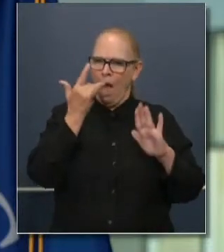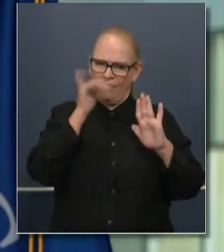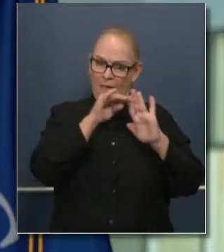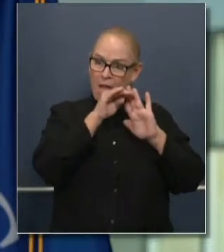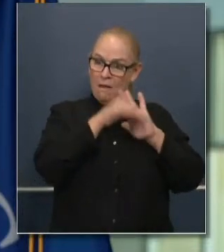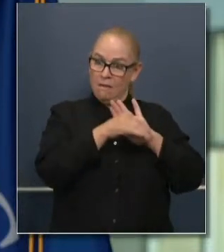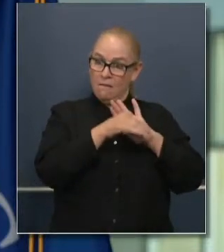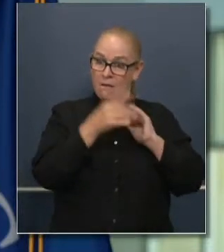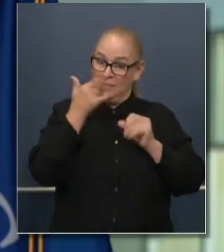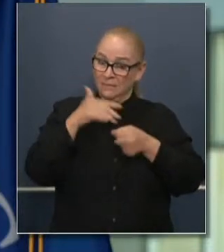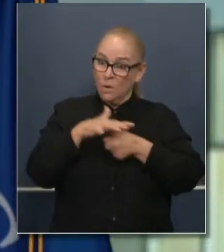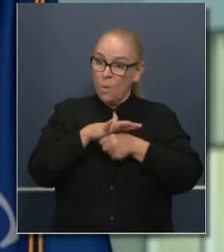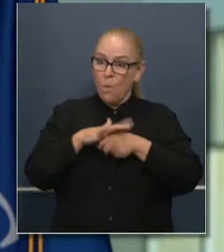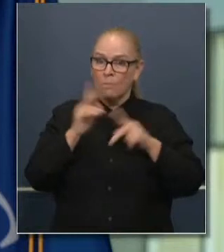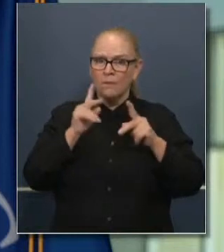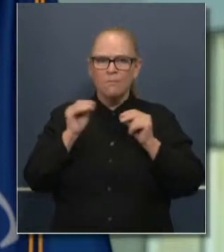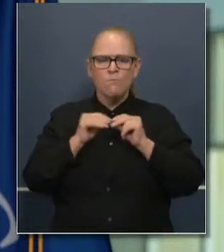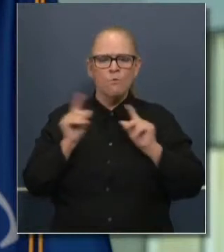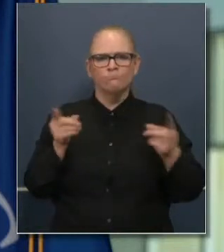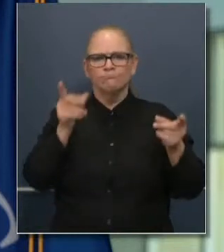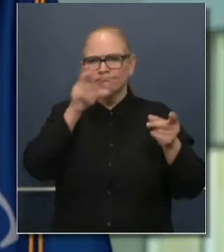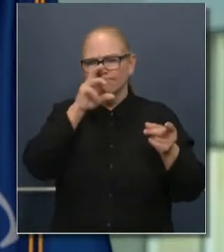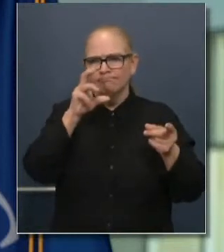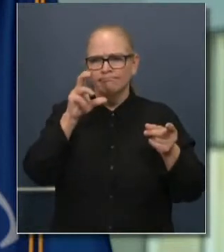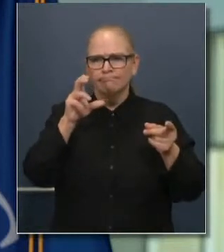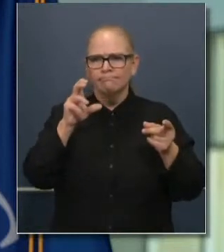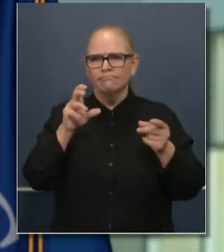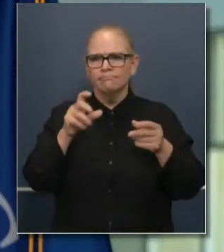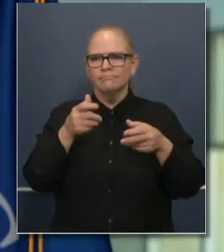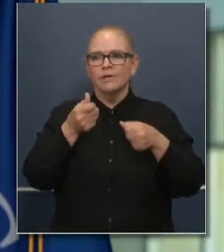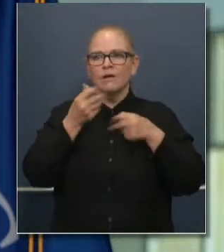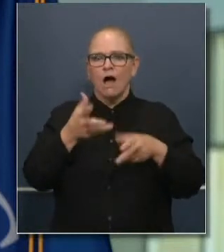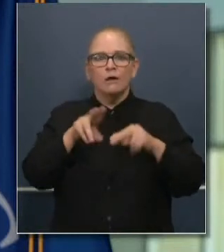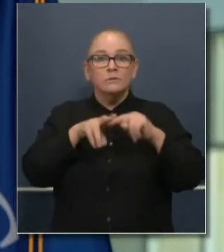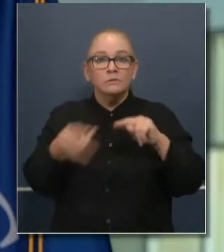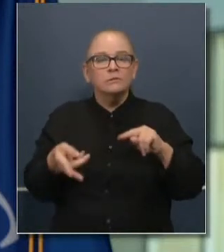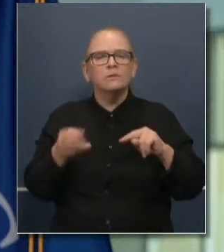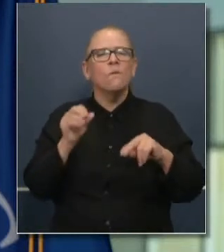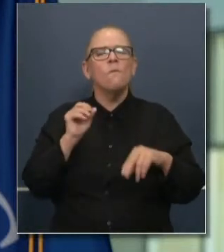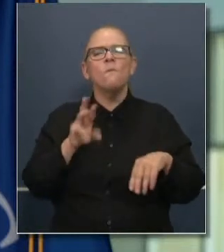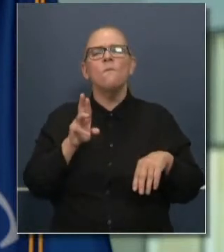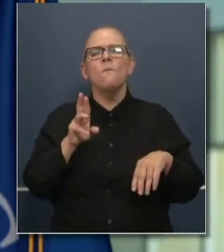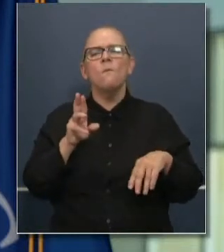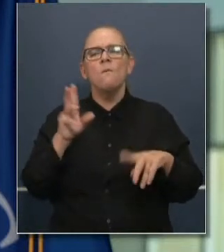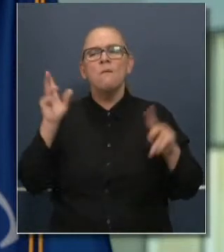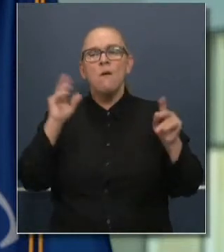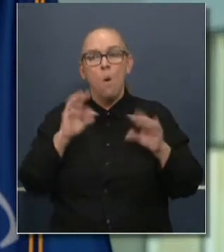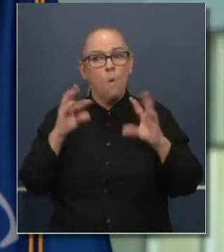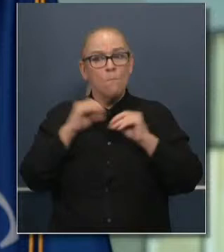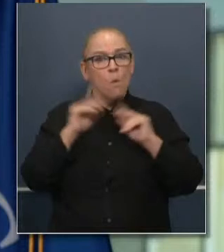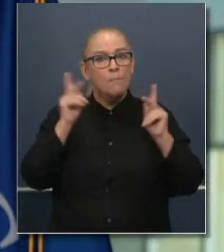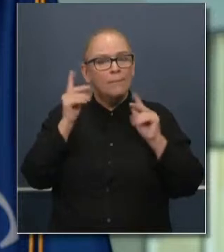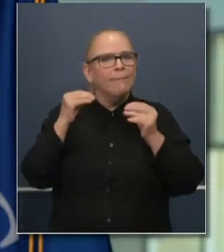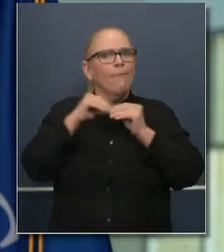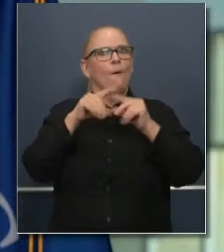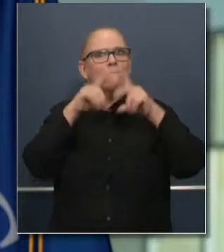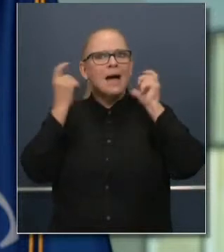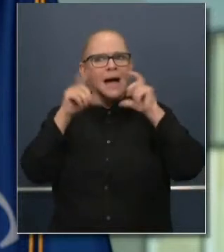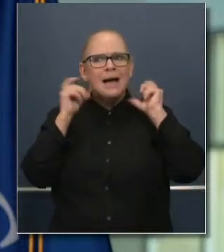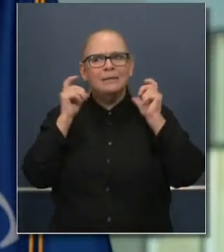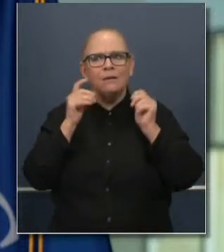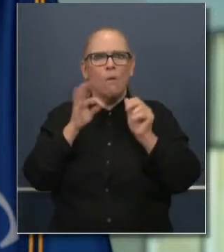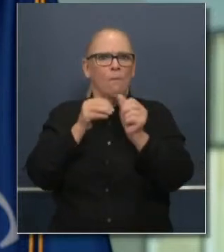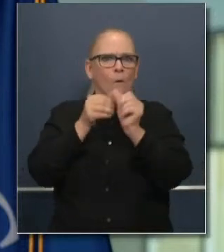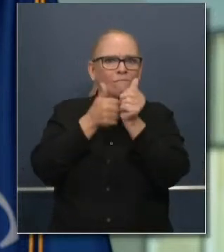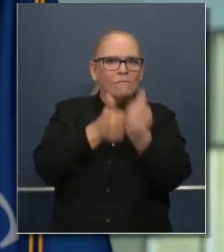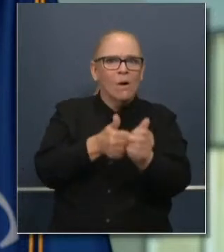it people taking mask mandates more seriously, or the advice not to gather more seriously? What is